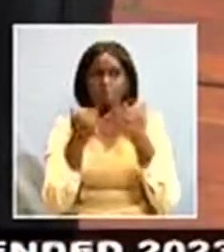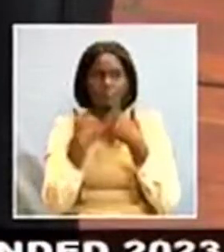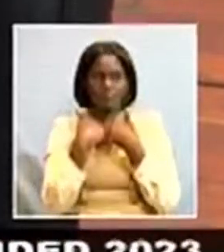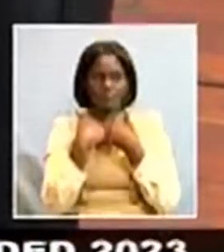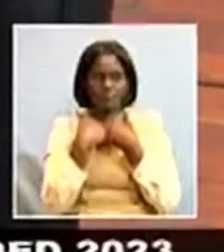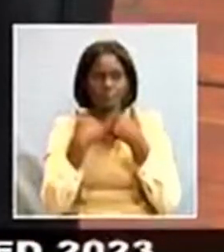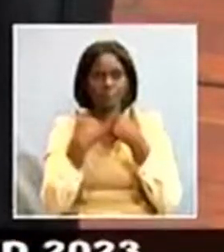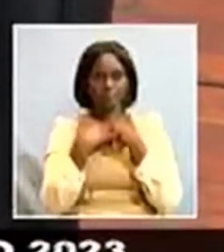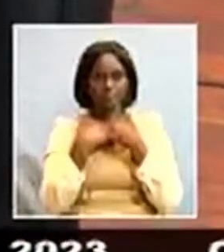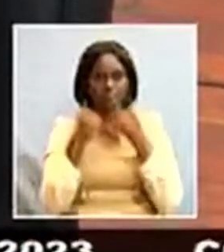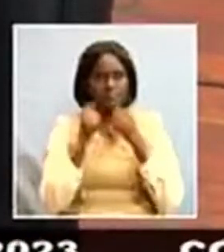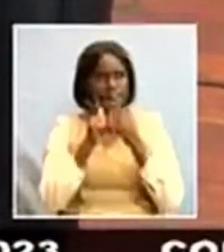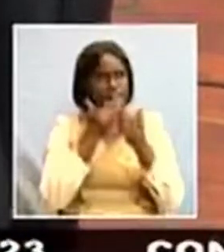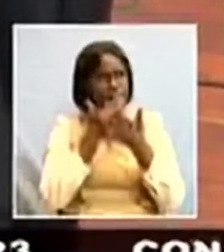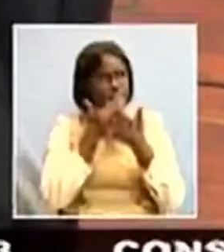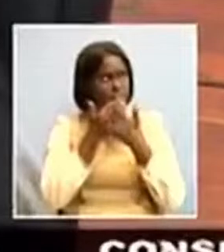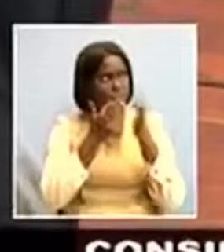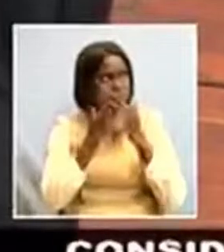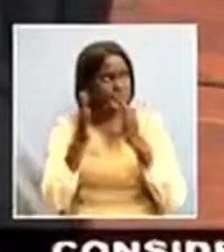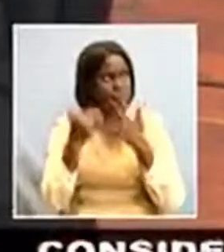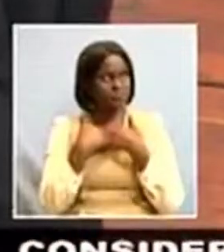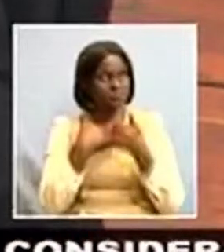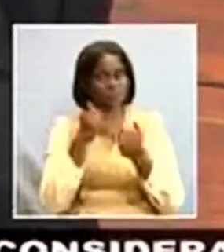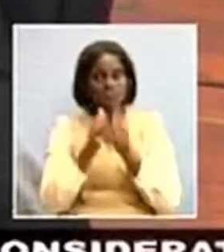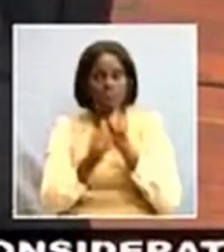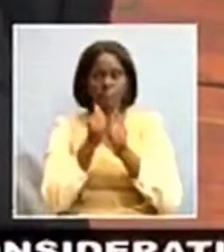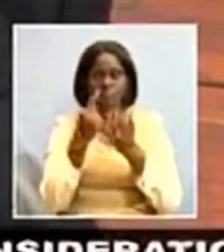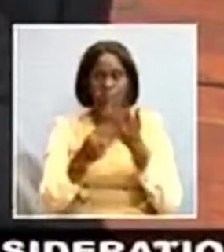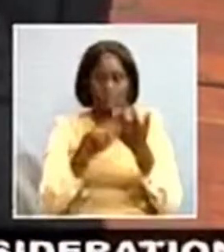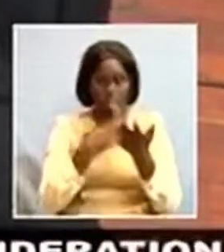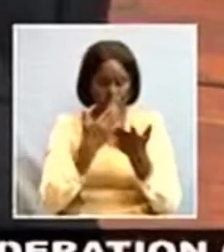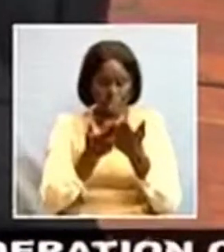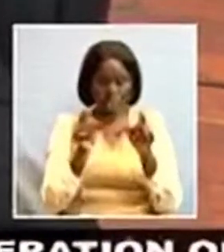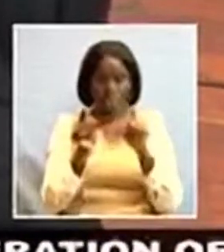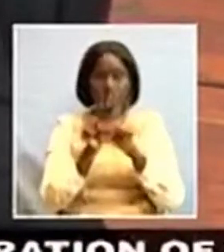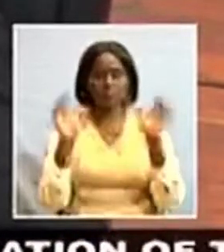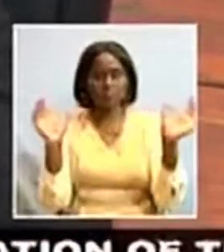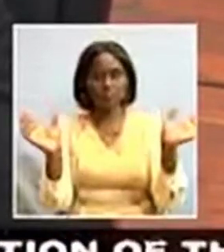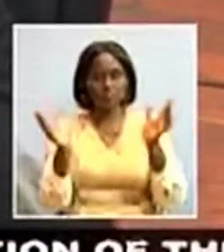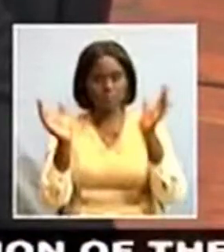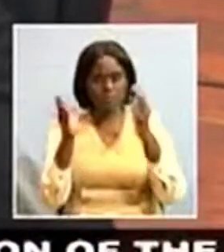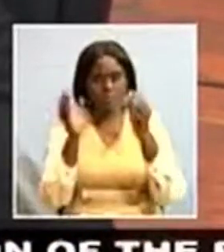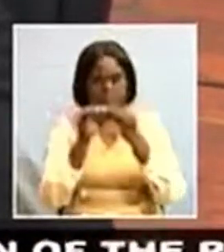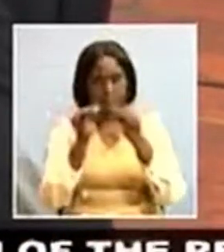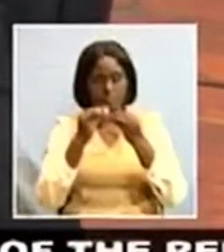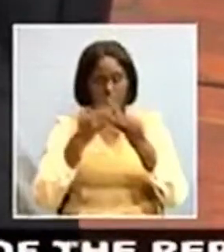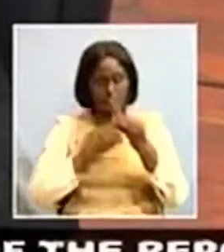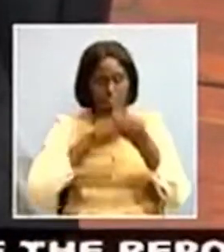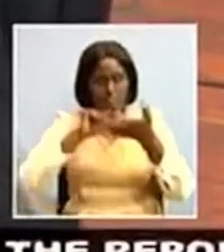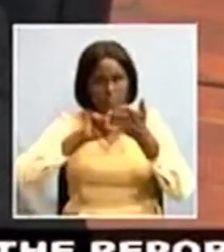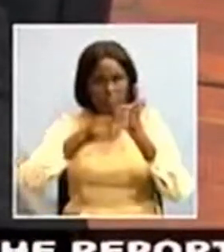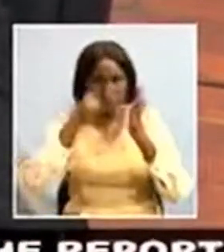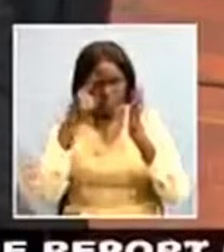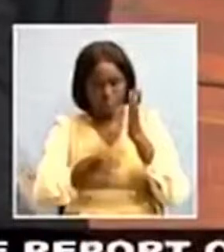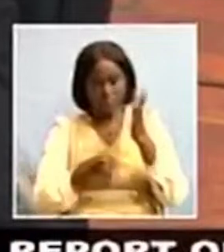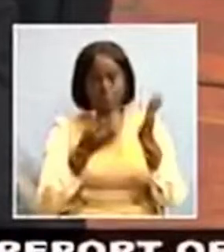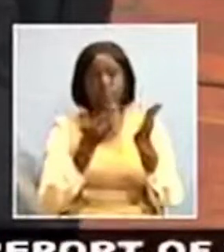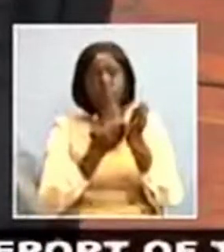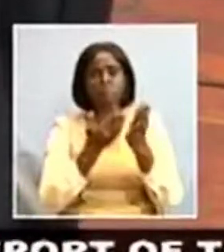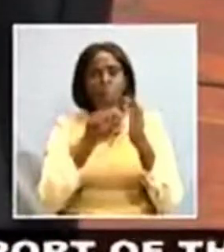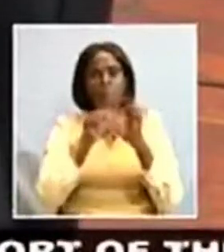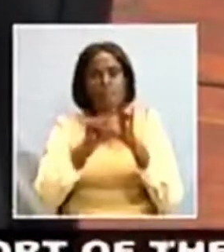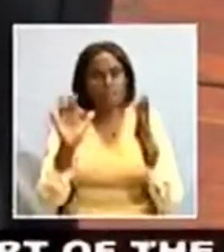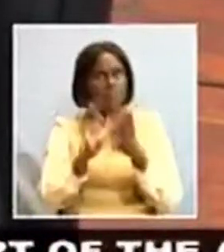have come up with very good measures which are encouraging. However, my point is that on